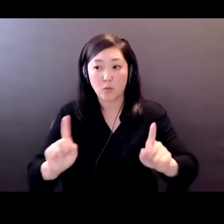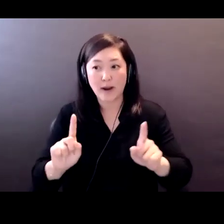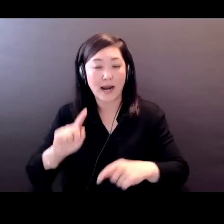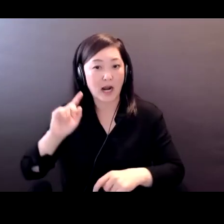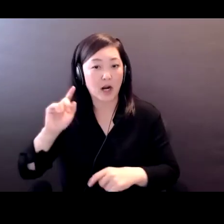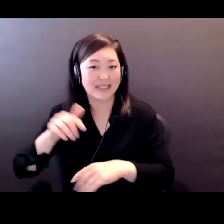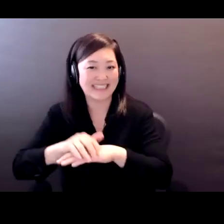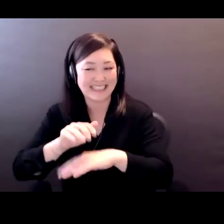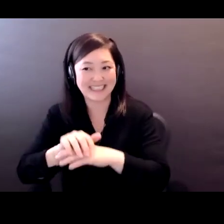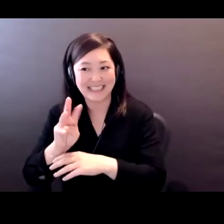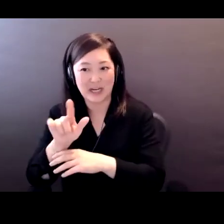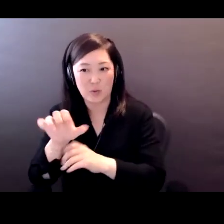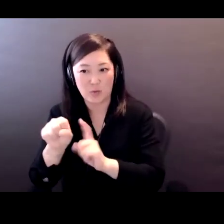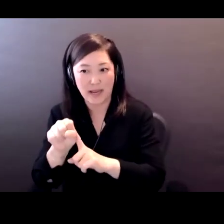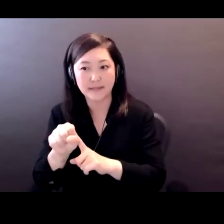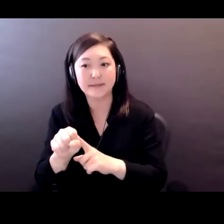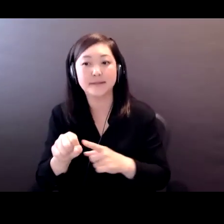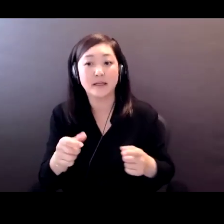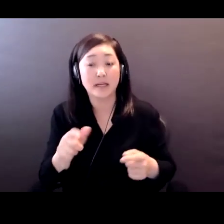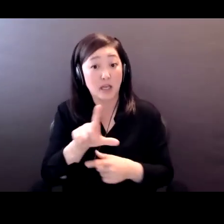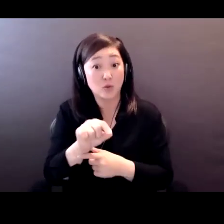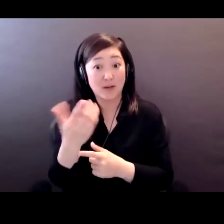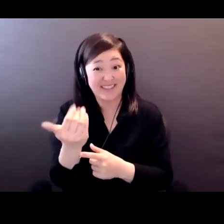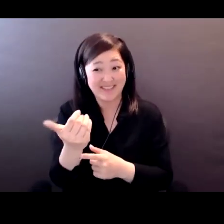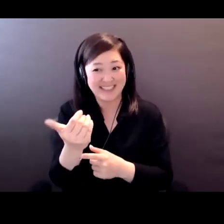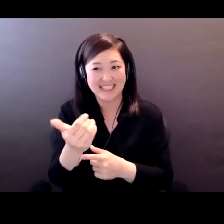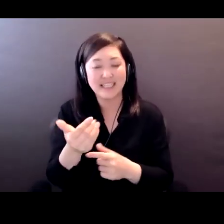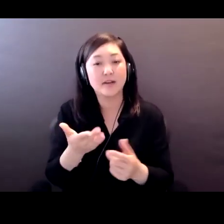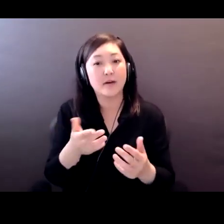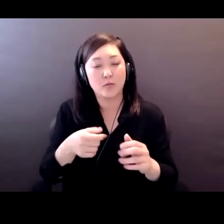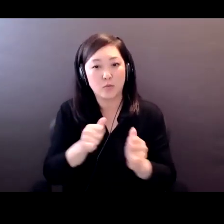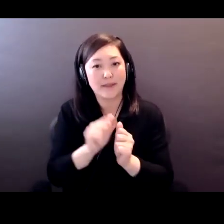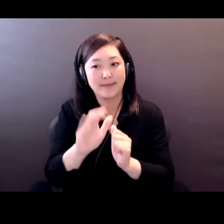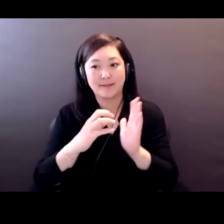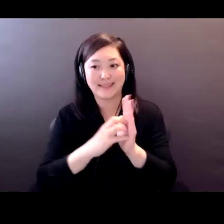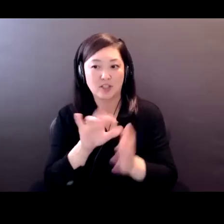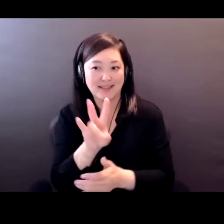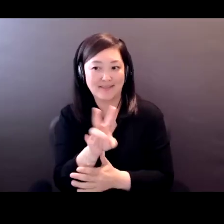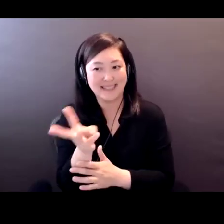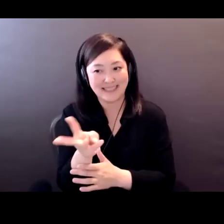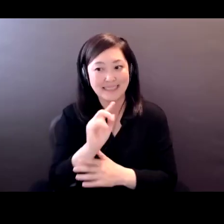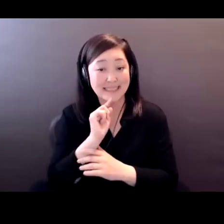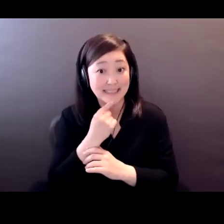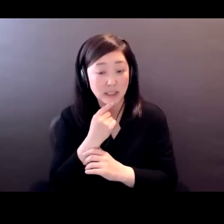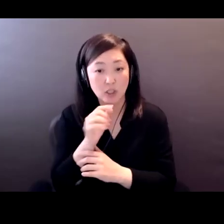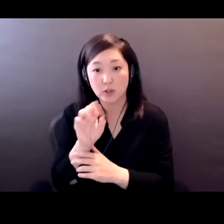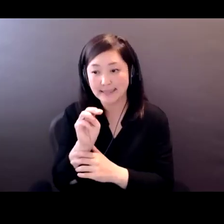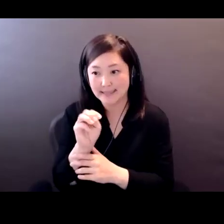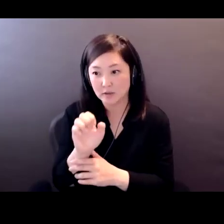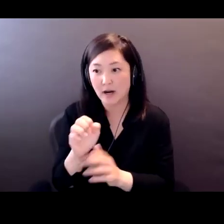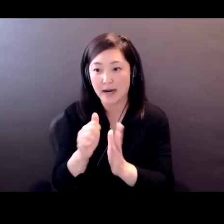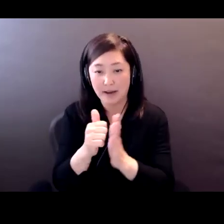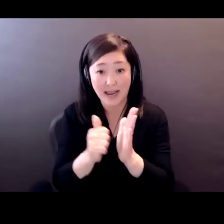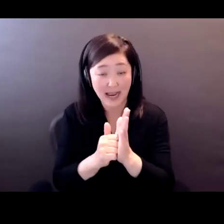through Section 76 of its Serious Crime Act. There, the maximum penalty is 5 years